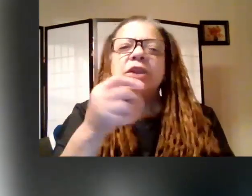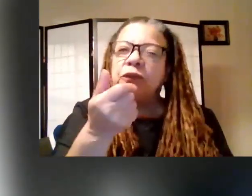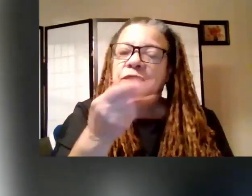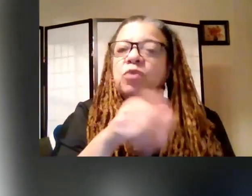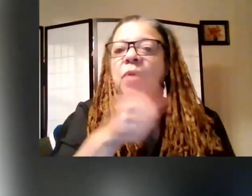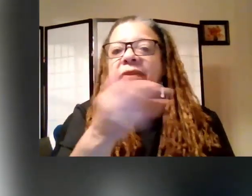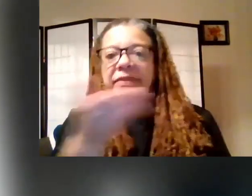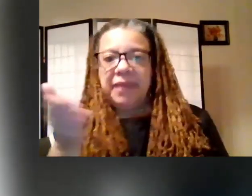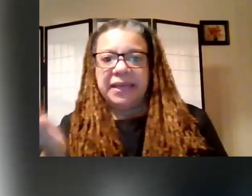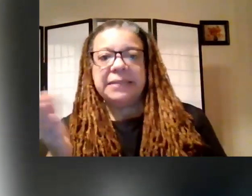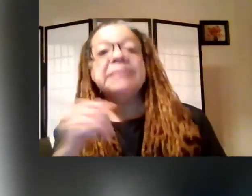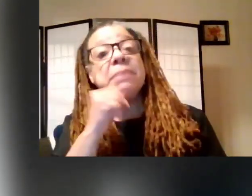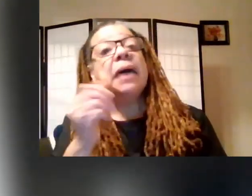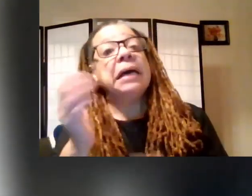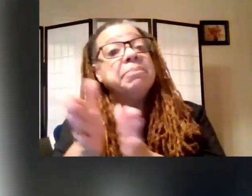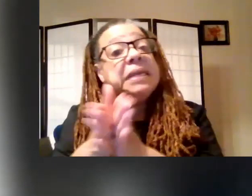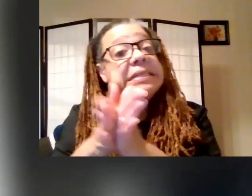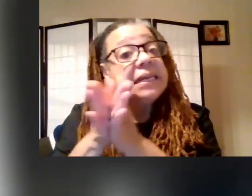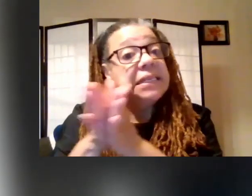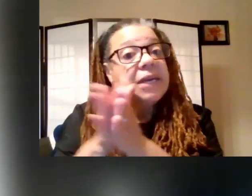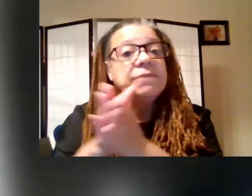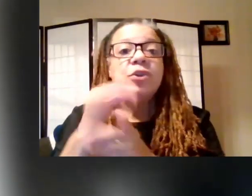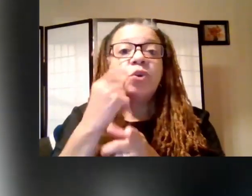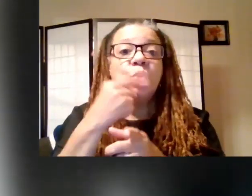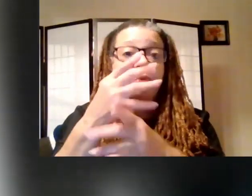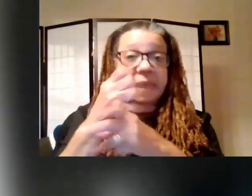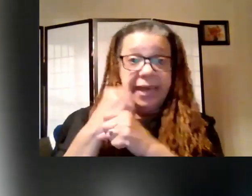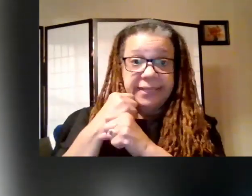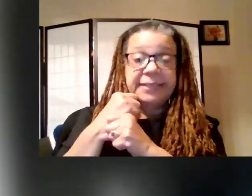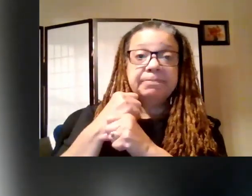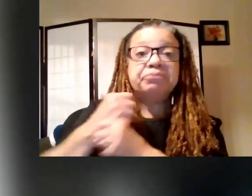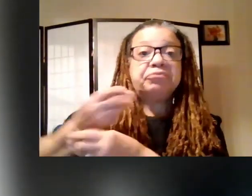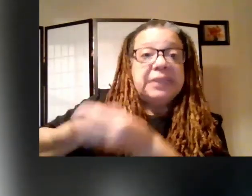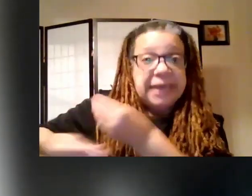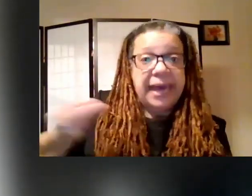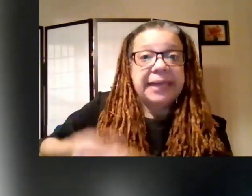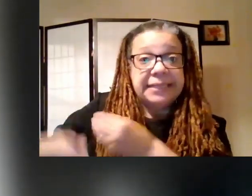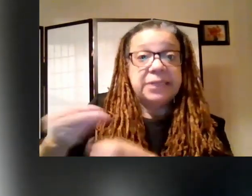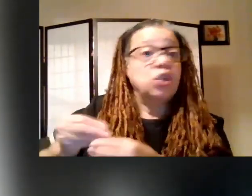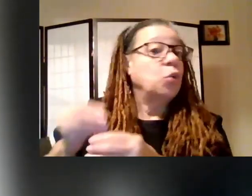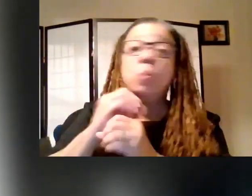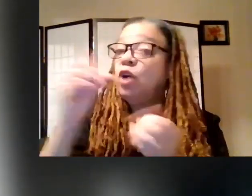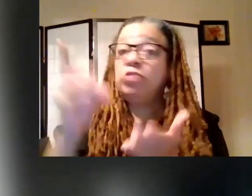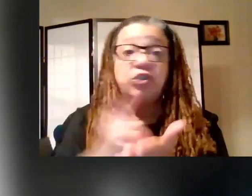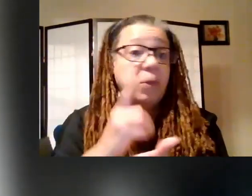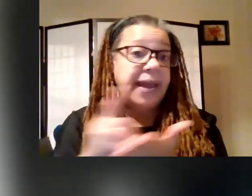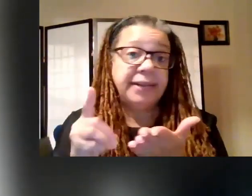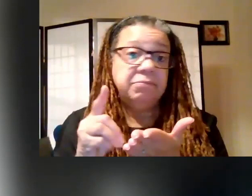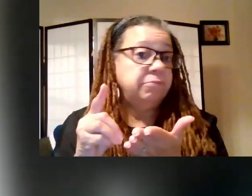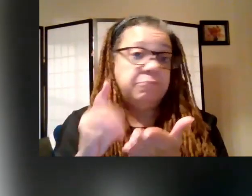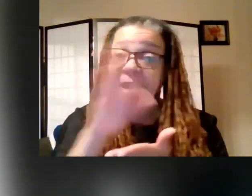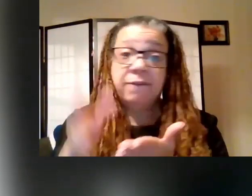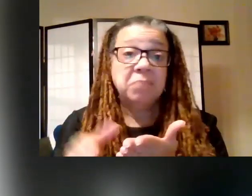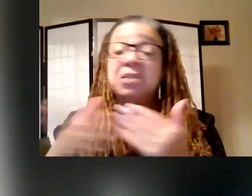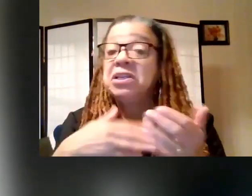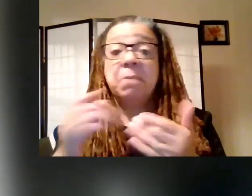some perverse incentives inside dialysis around who gets treatment. So we put in a non-discrimination clause. So no matter what type of insurance